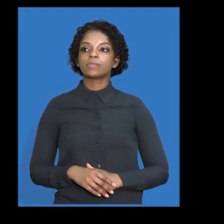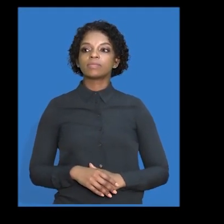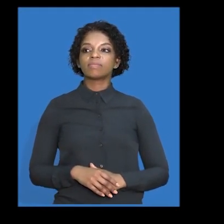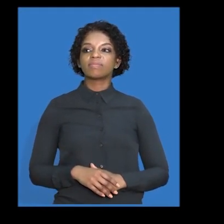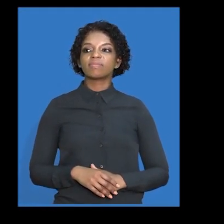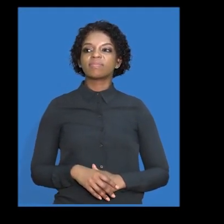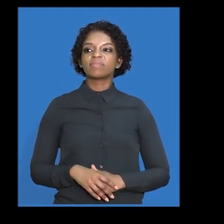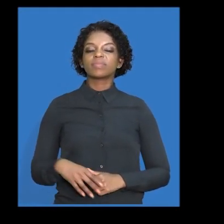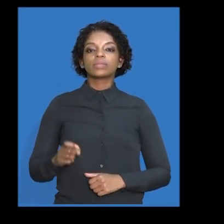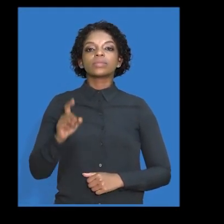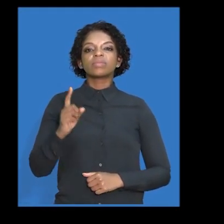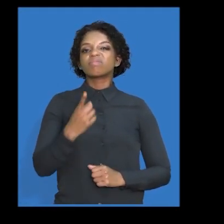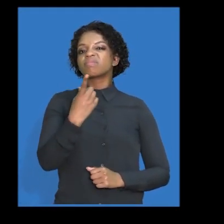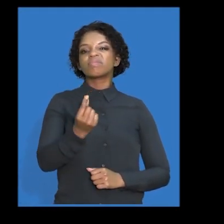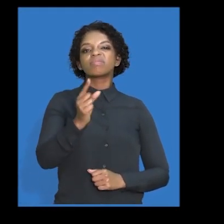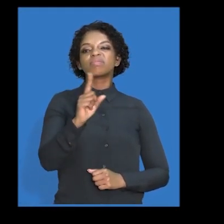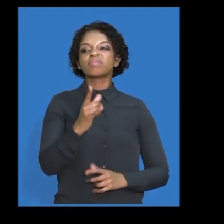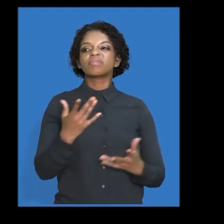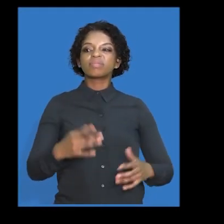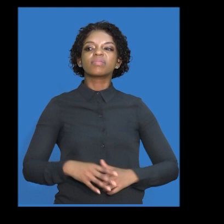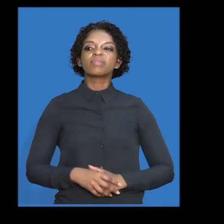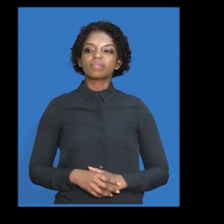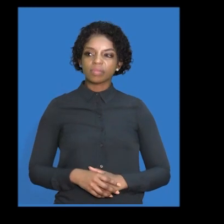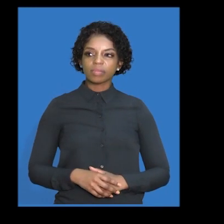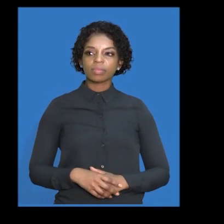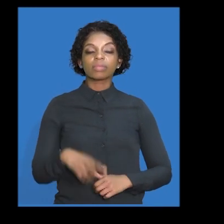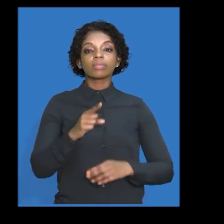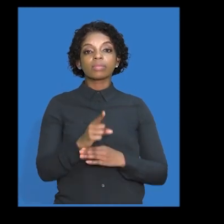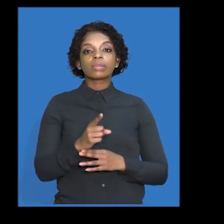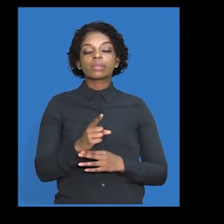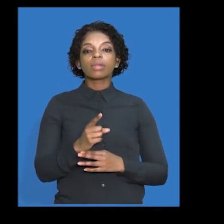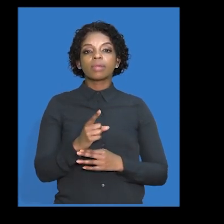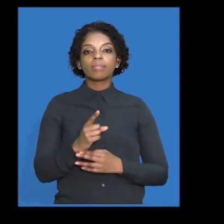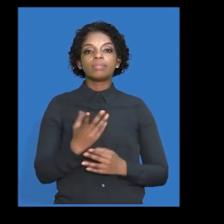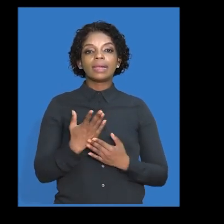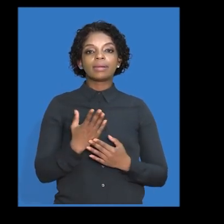It gives JT a tax advantage, such as tax reduction or rebates.